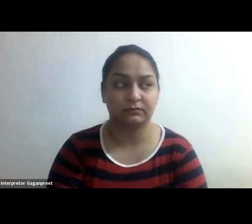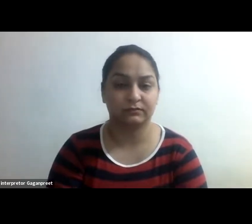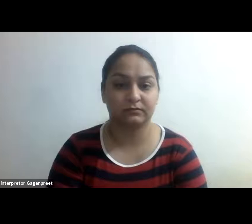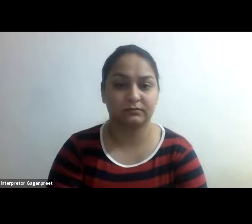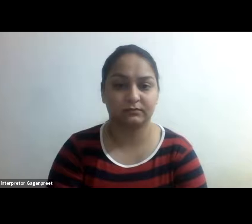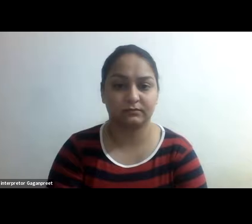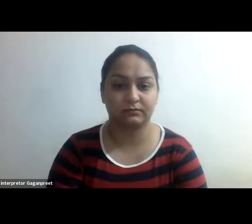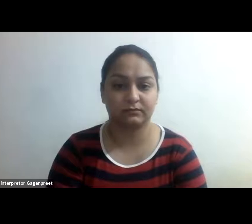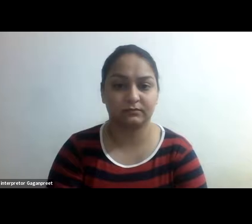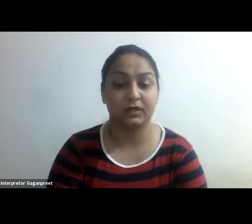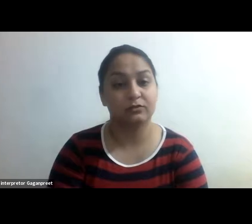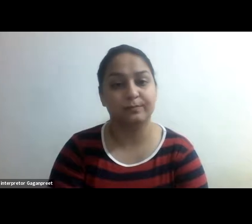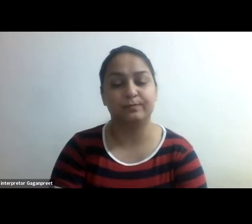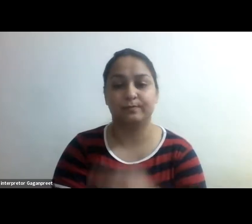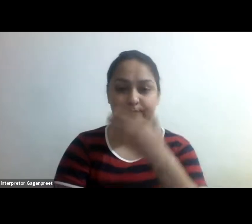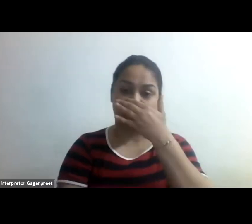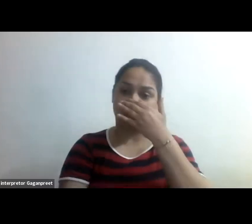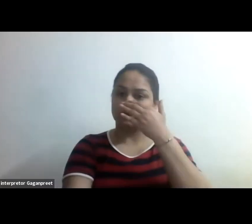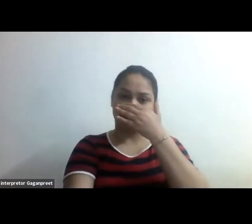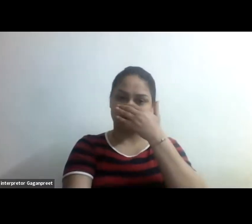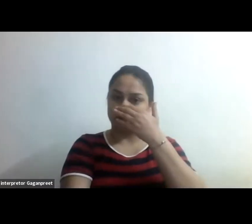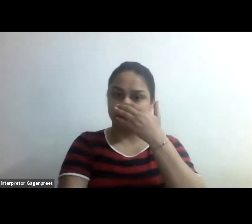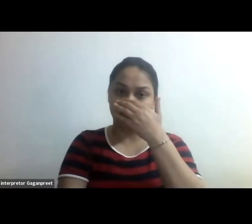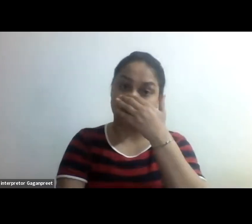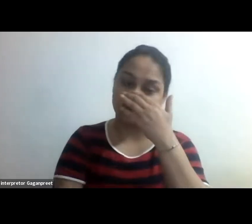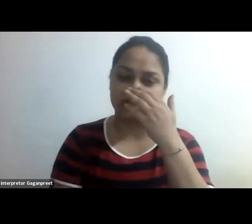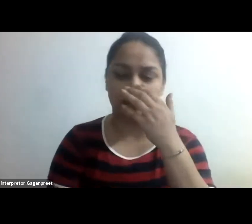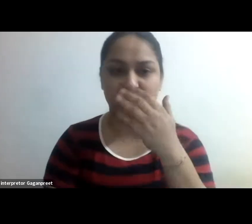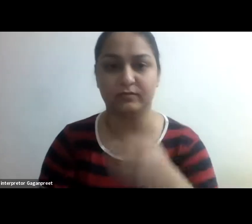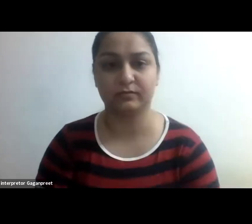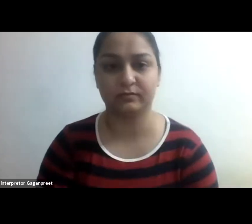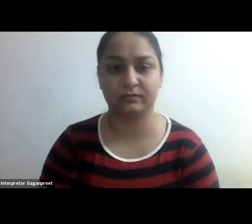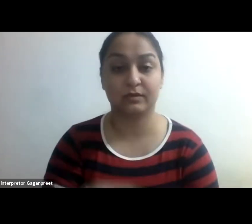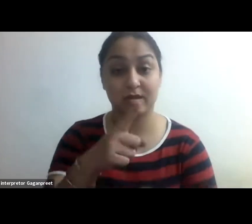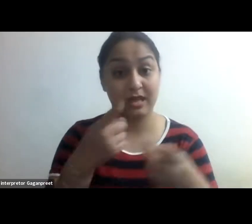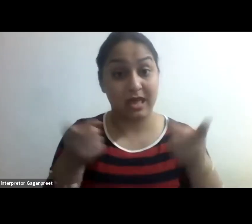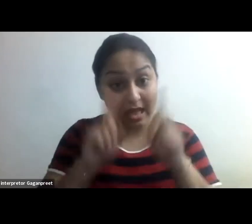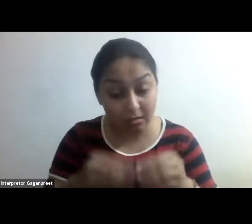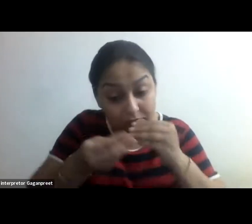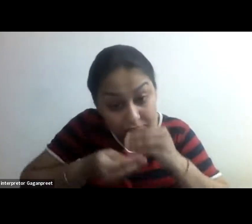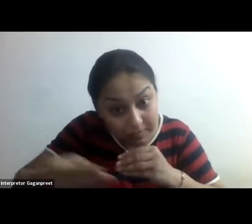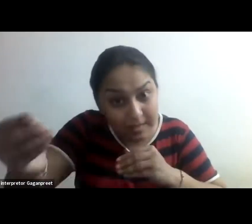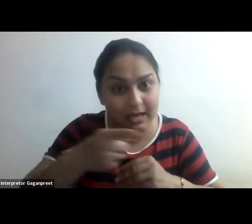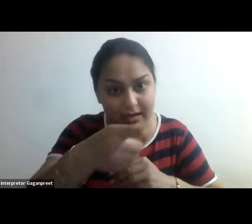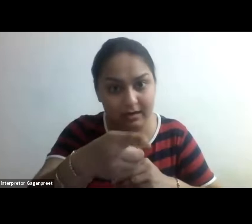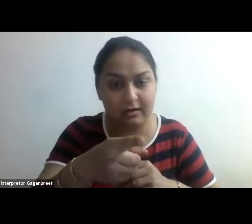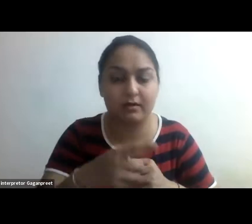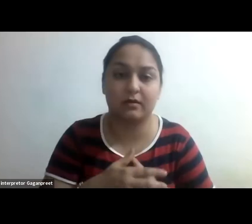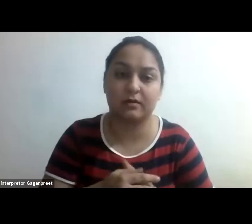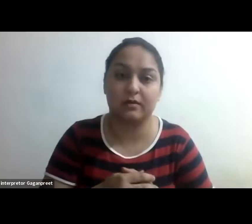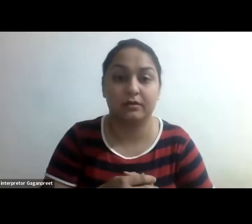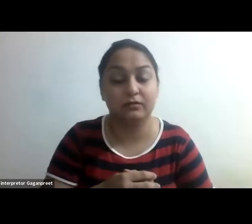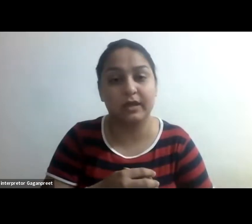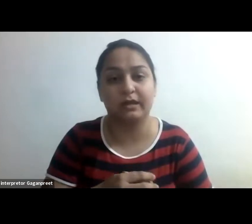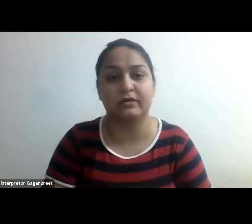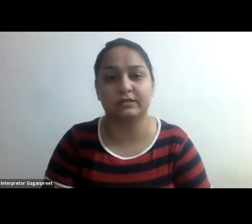Okay, so yeah, so the essay was supposed to happen in the beginning. Um,